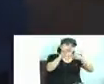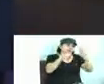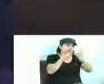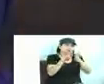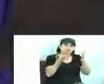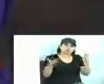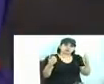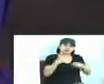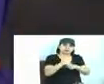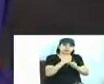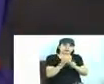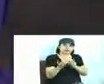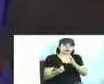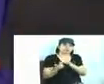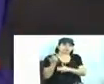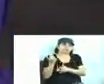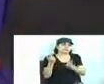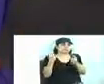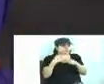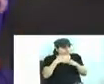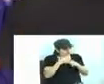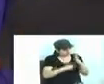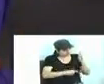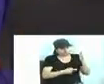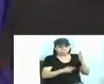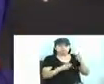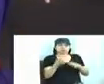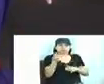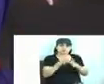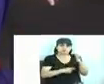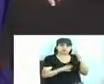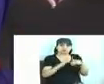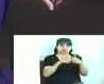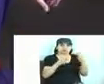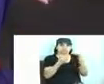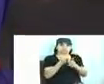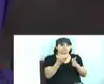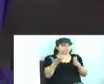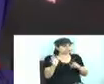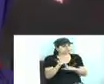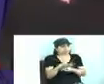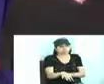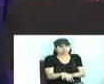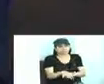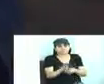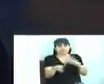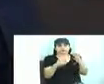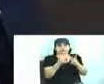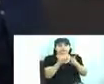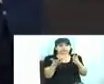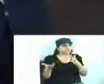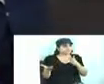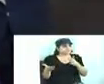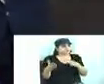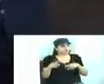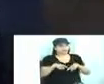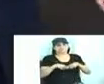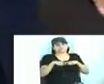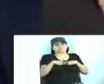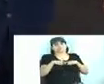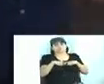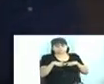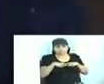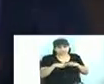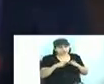made new comes at a cost, and it's the cost of all things that oppressed. It's the cost of all things that have held us back. It